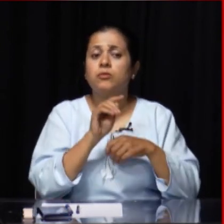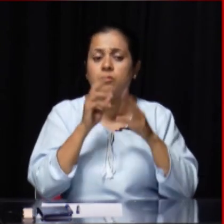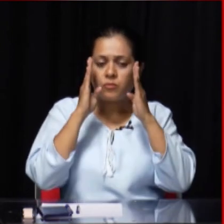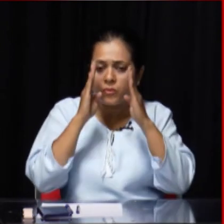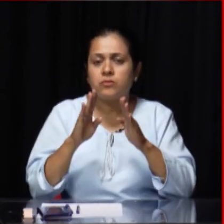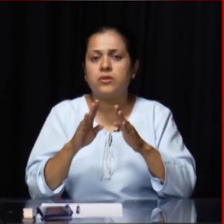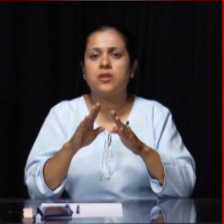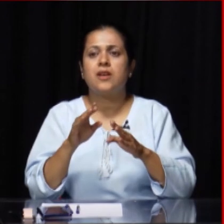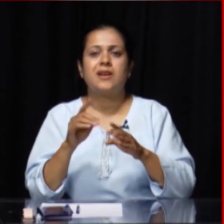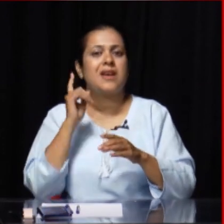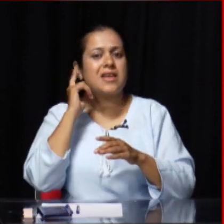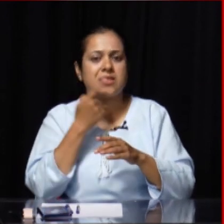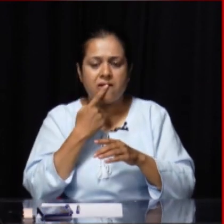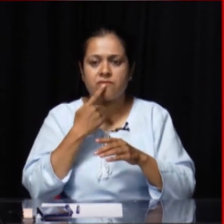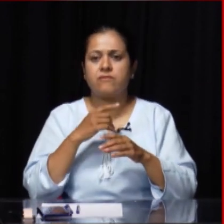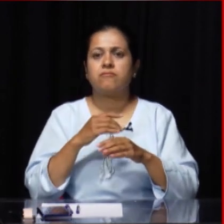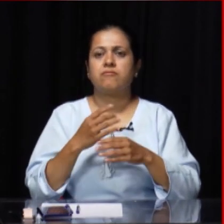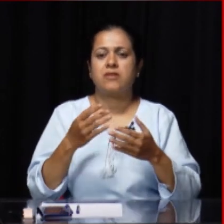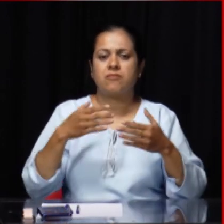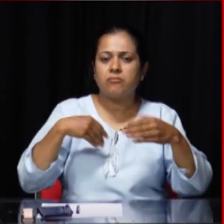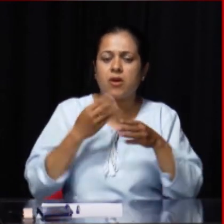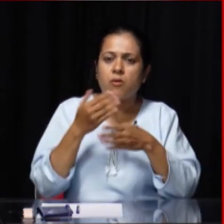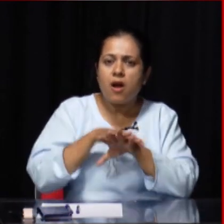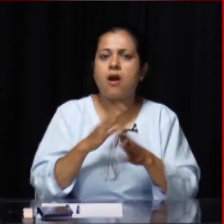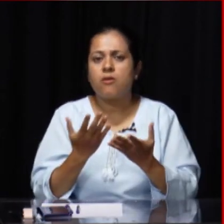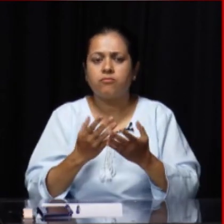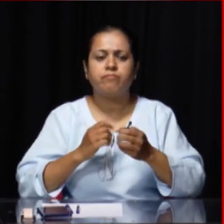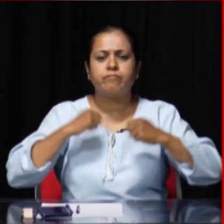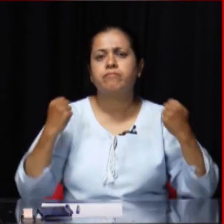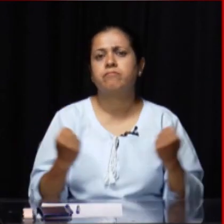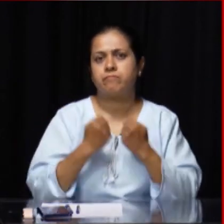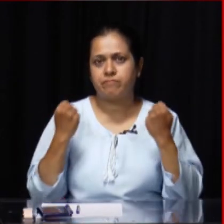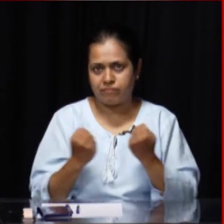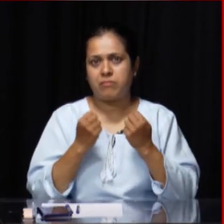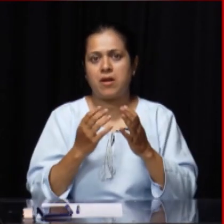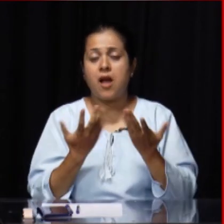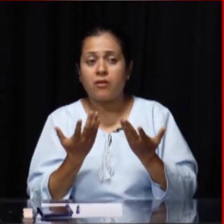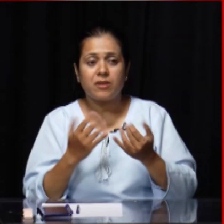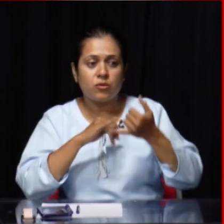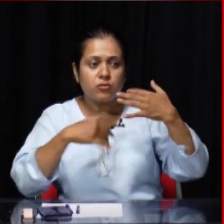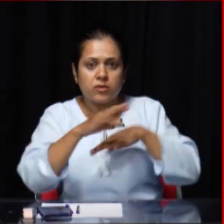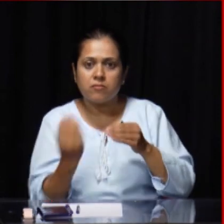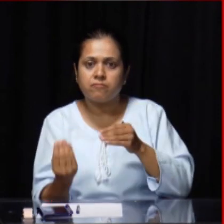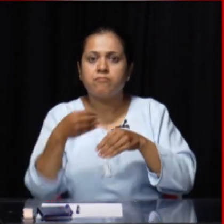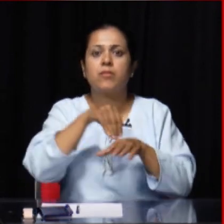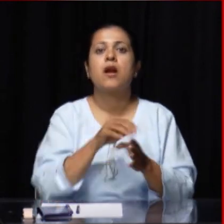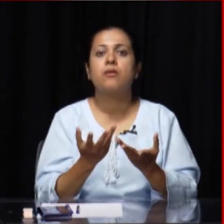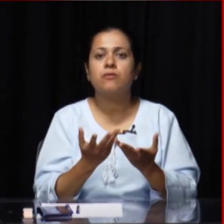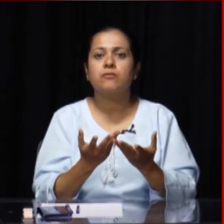and which also works to integrate these people. To integrate these people in the society, what is the